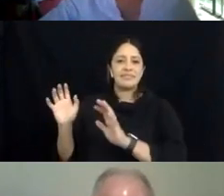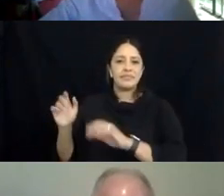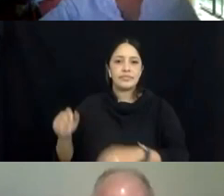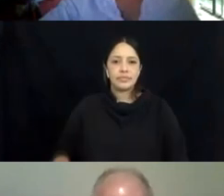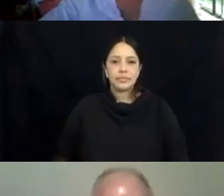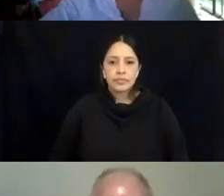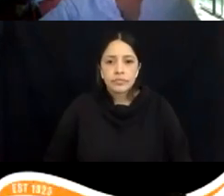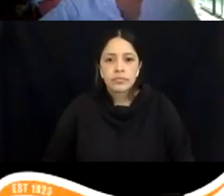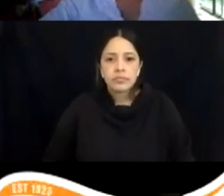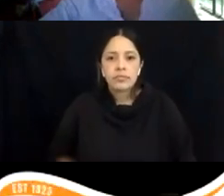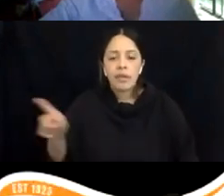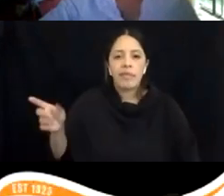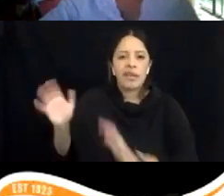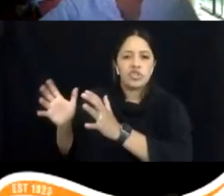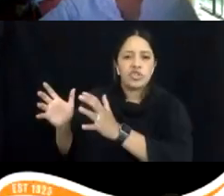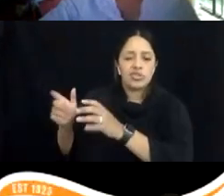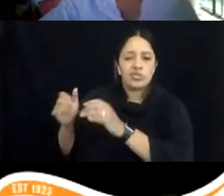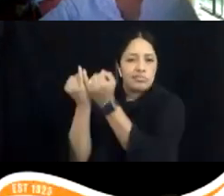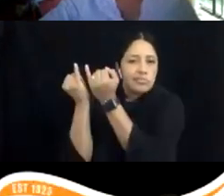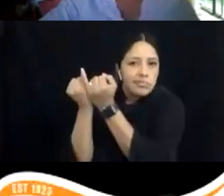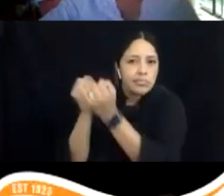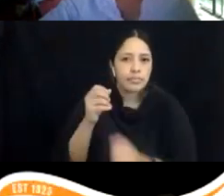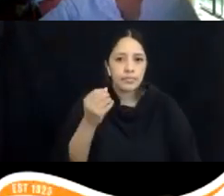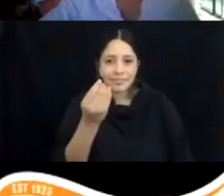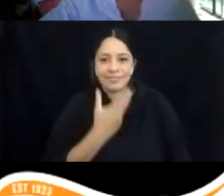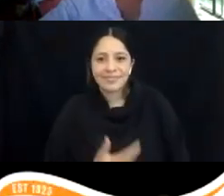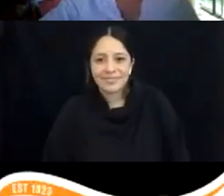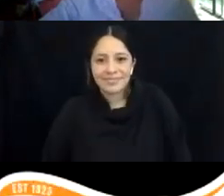address the issue of the indigenous identity?